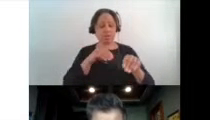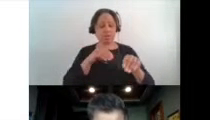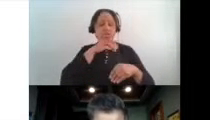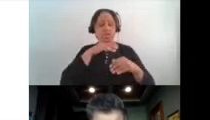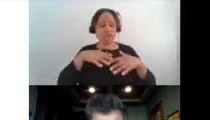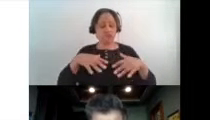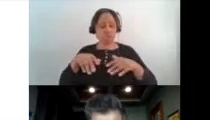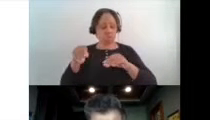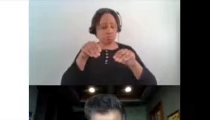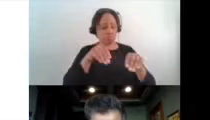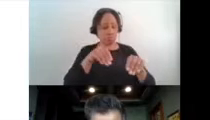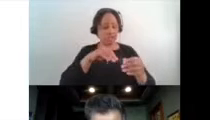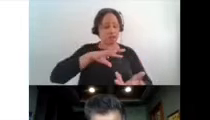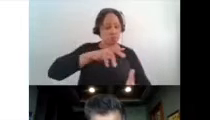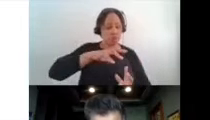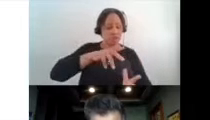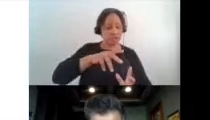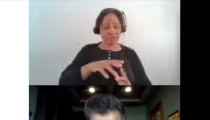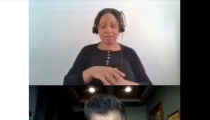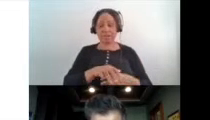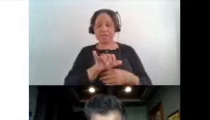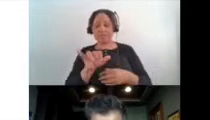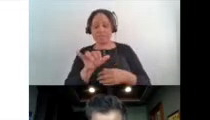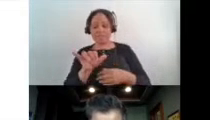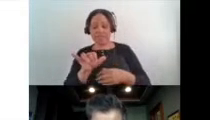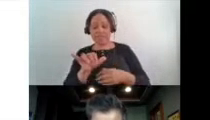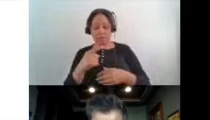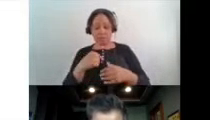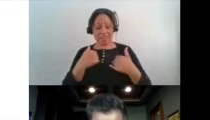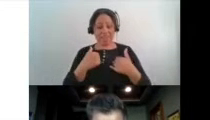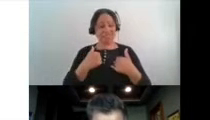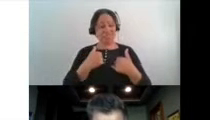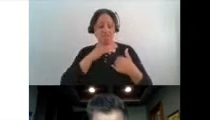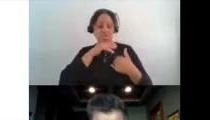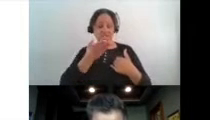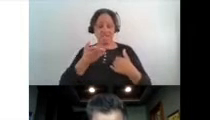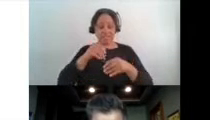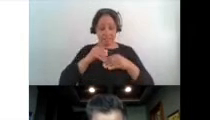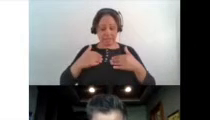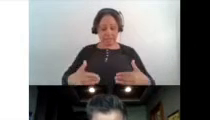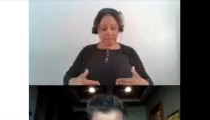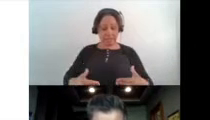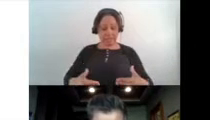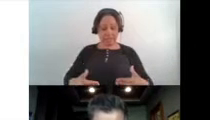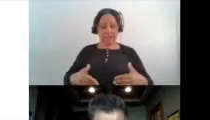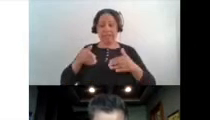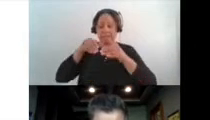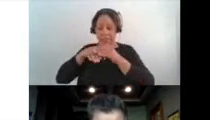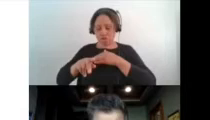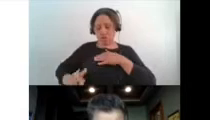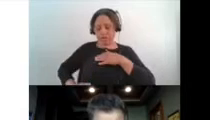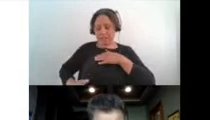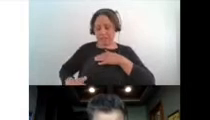that has the garbage and toxins and poisons that our body produces will enter into the kidney. Then through a process